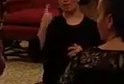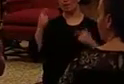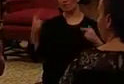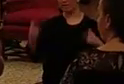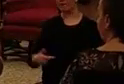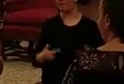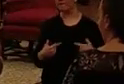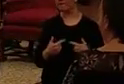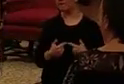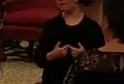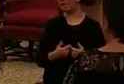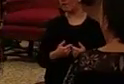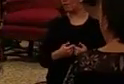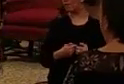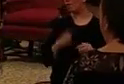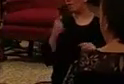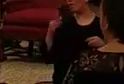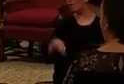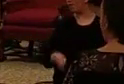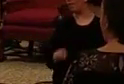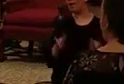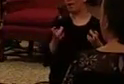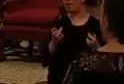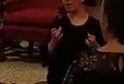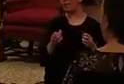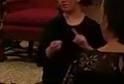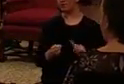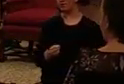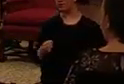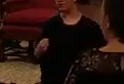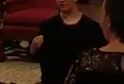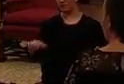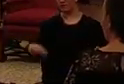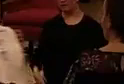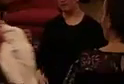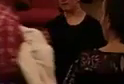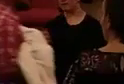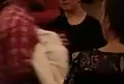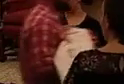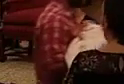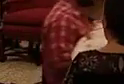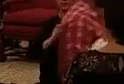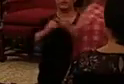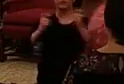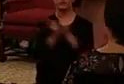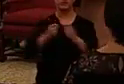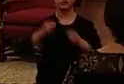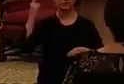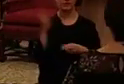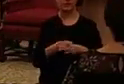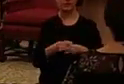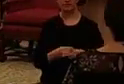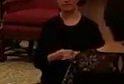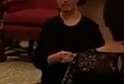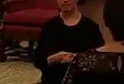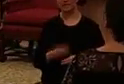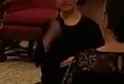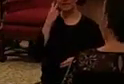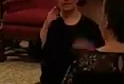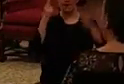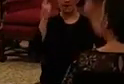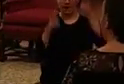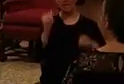life. You've been going your own way. God said, I want to turn you a different direction. I want to change your name. You see